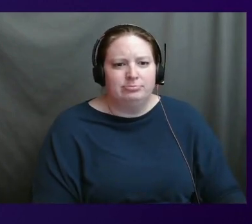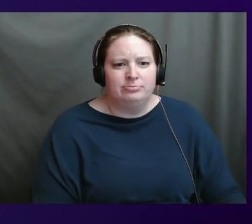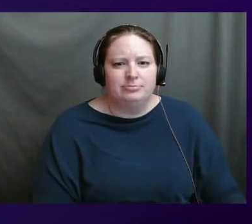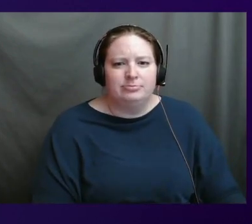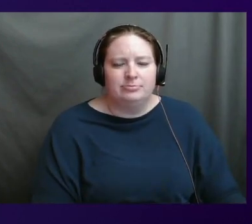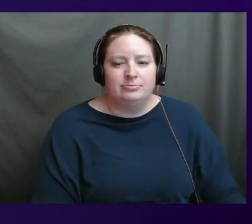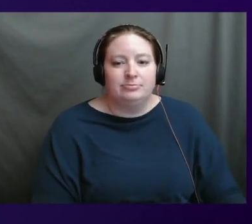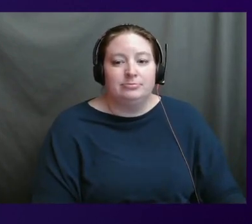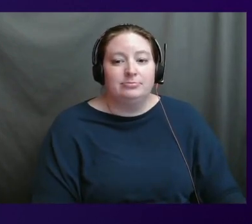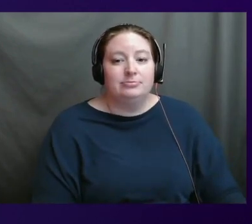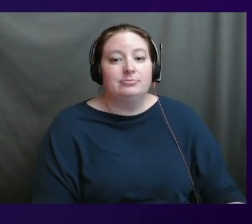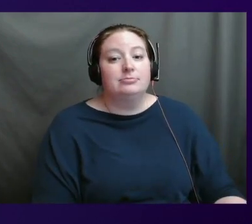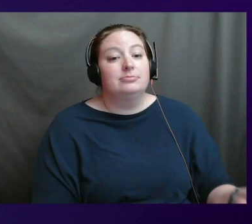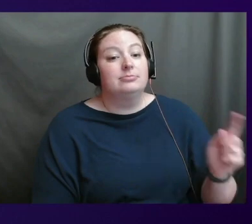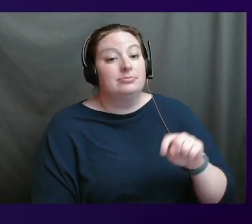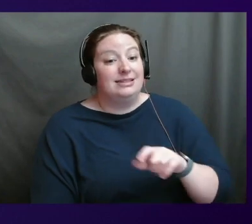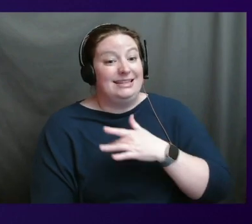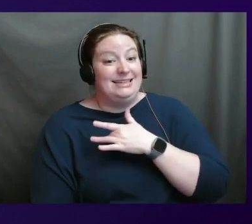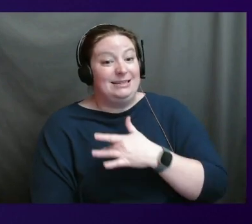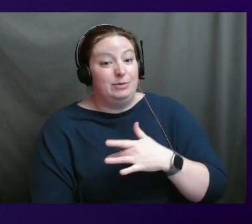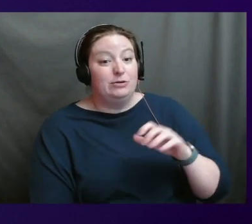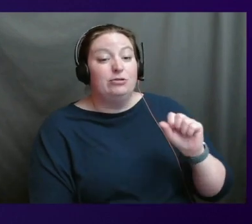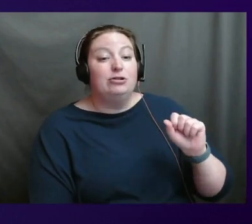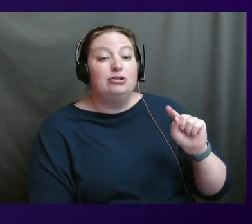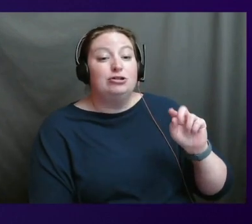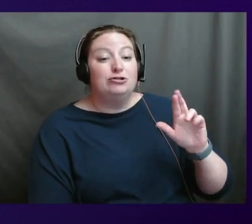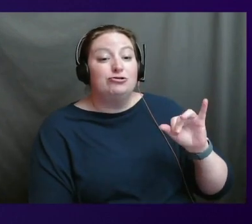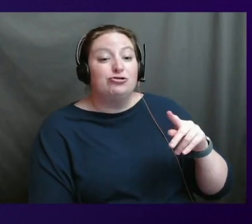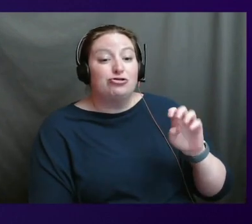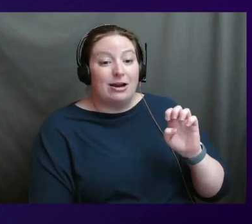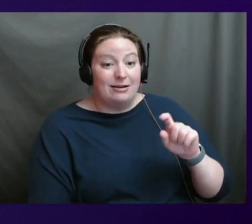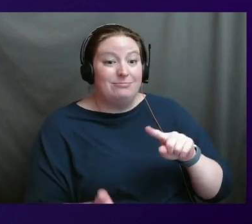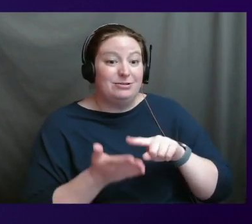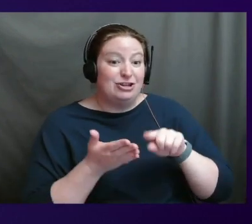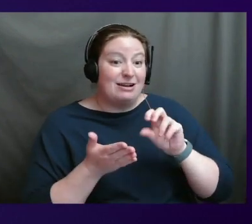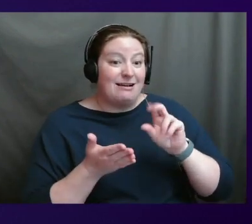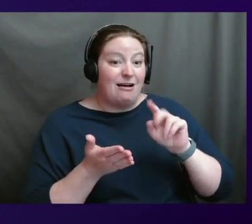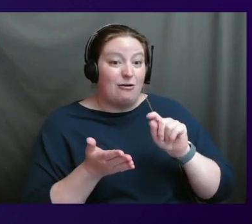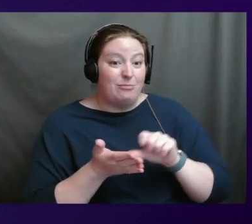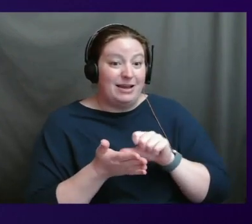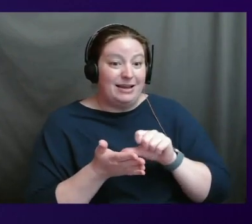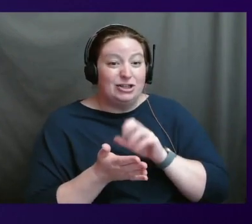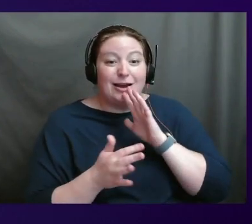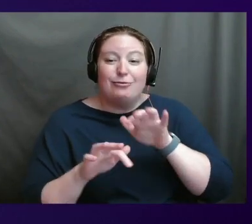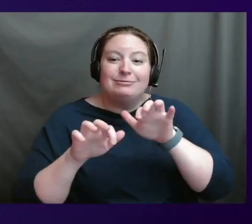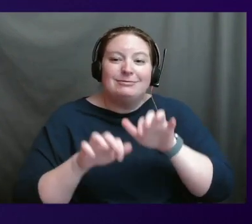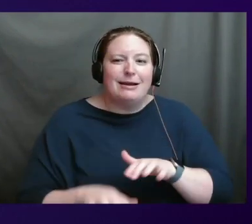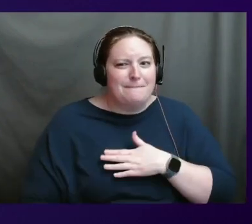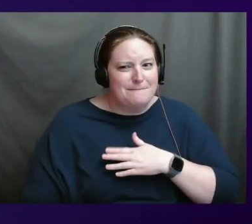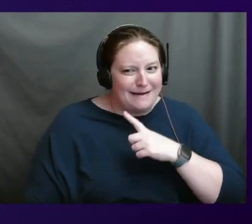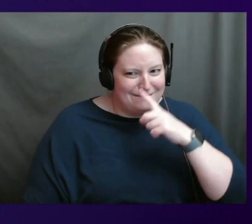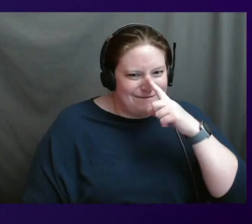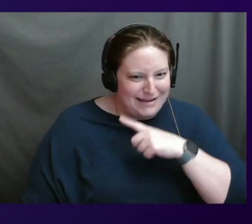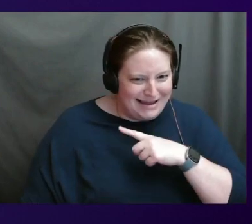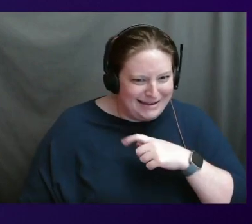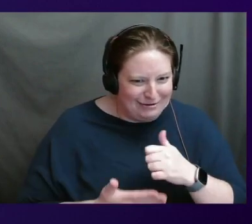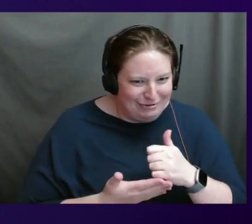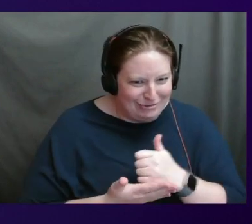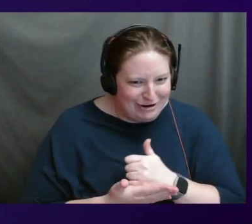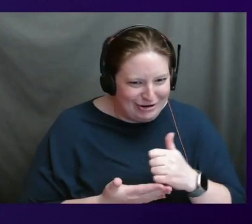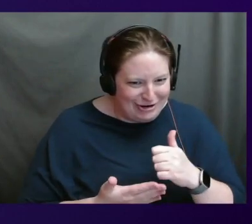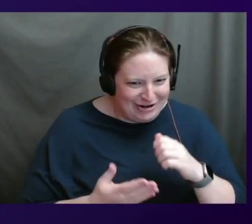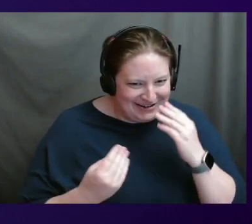Over on the typical Stripe checkout page, I'm going to enter in my fake credit card information live for